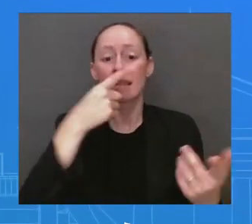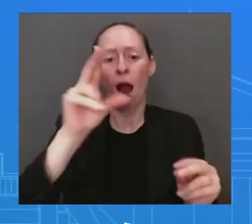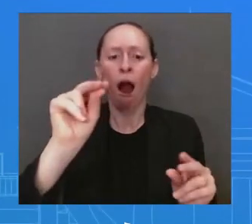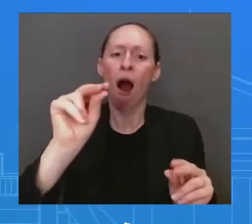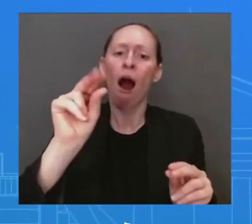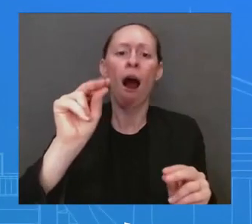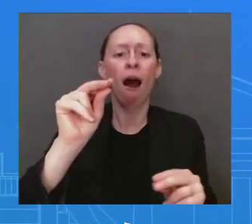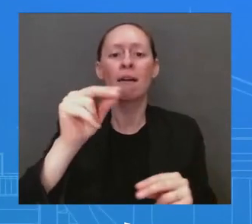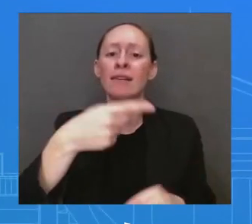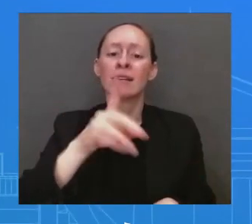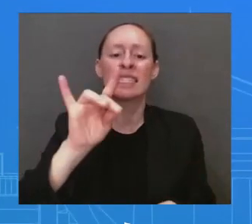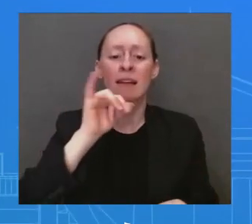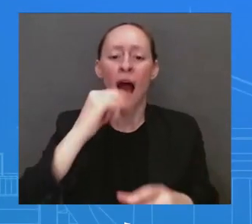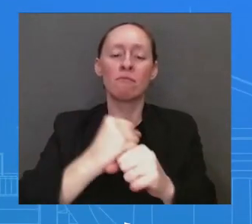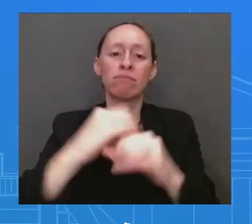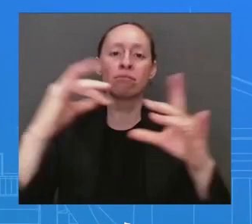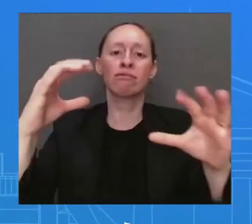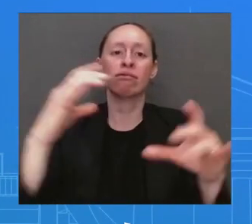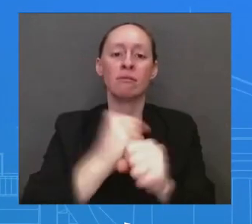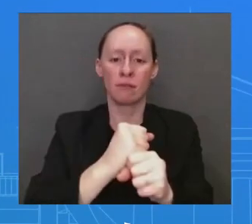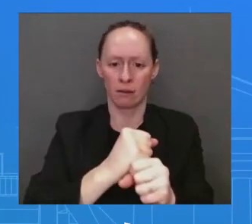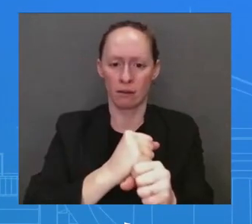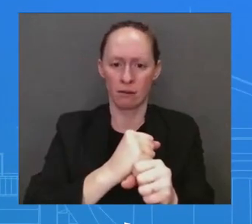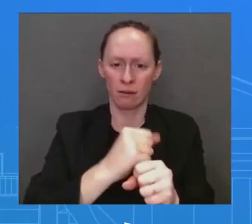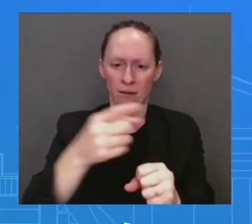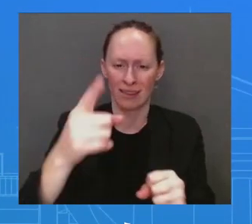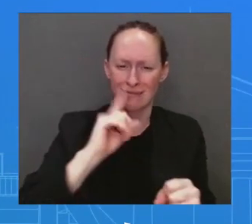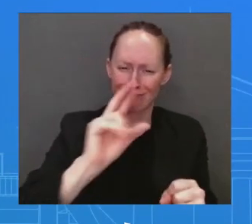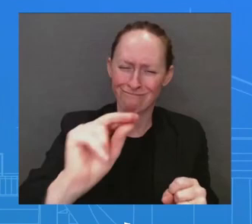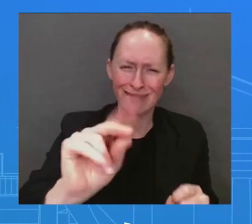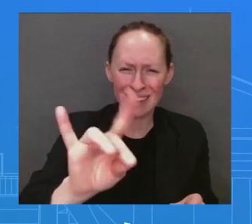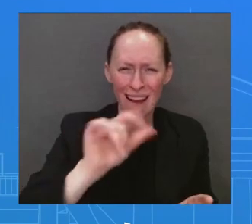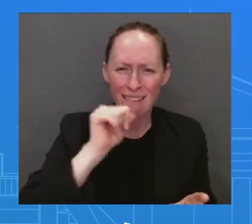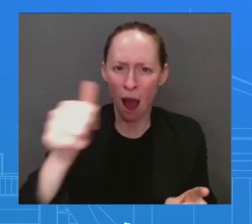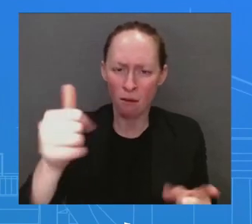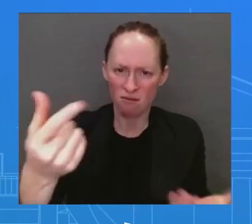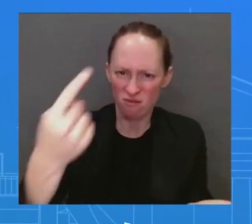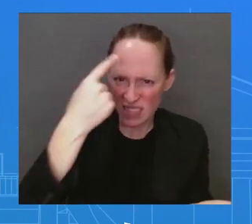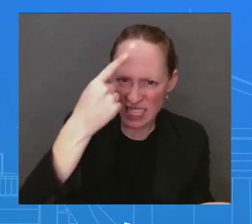I don't know what he meant by that, so I'm not...